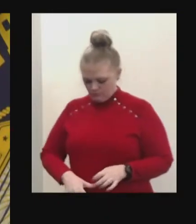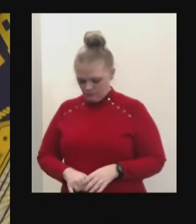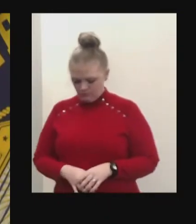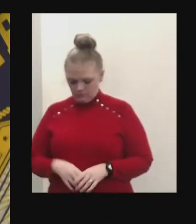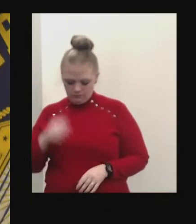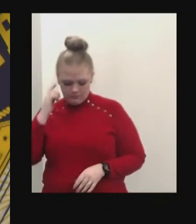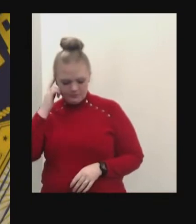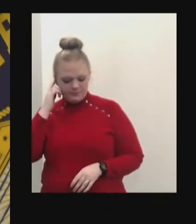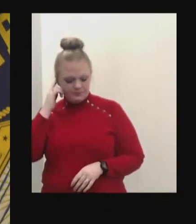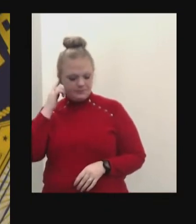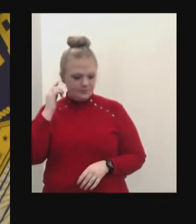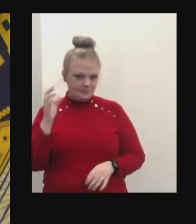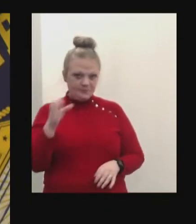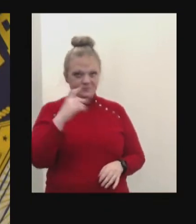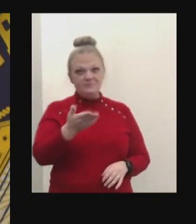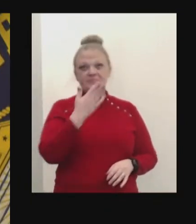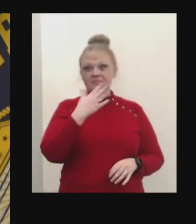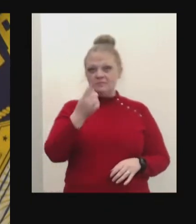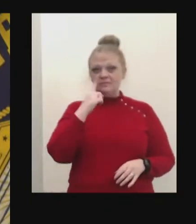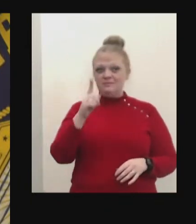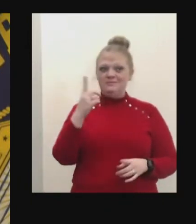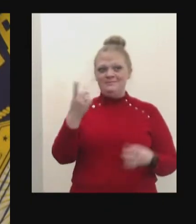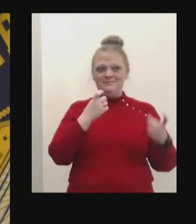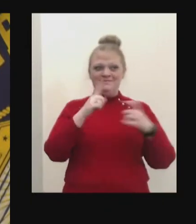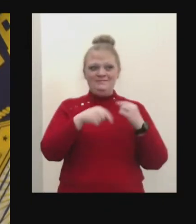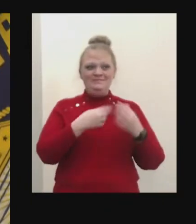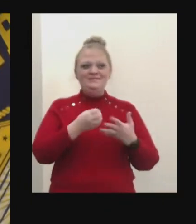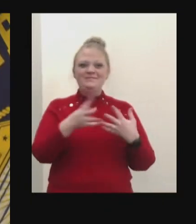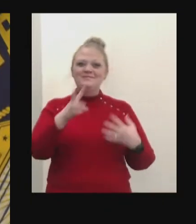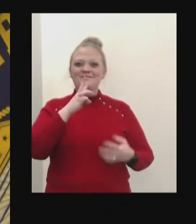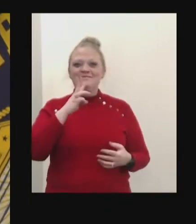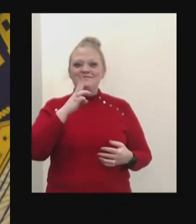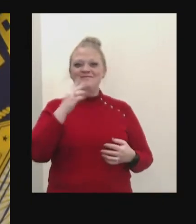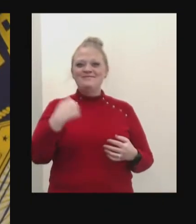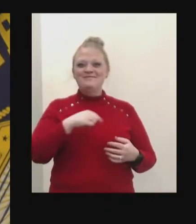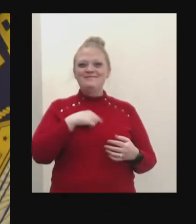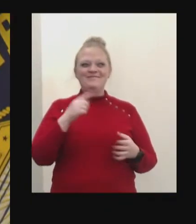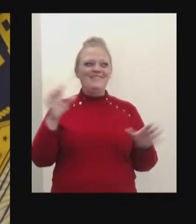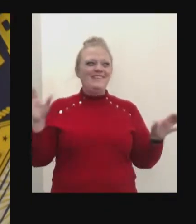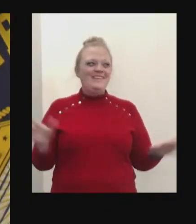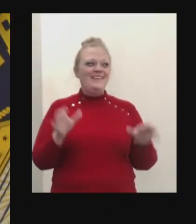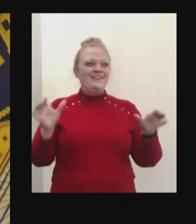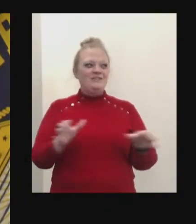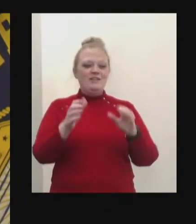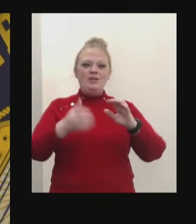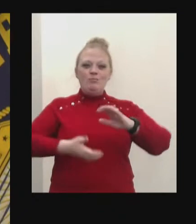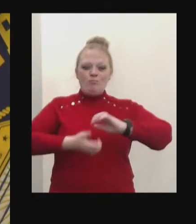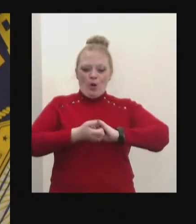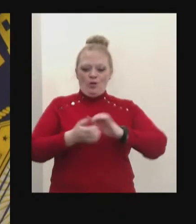So thanks for the question about wastewater. So we've been actively partnering with UB